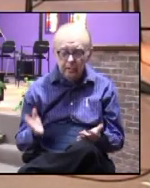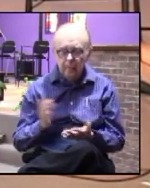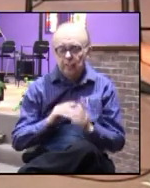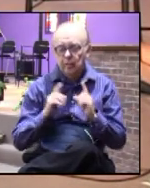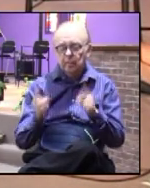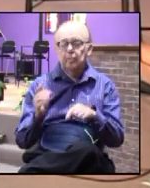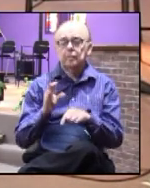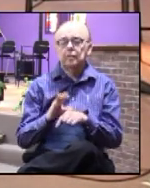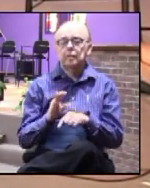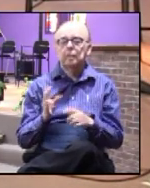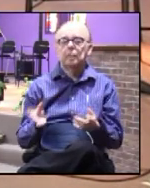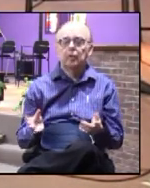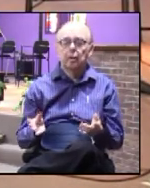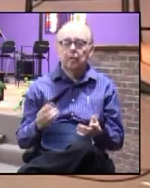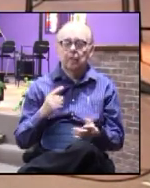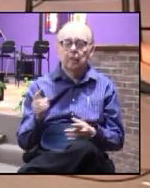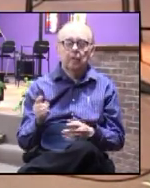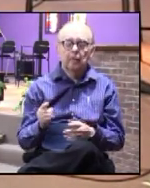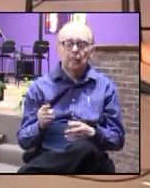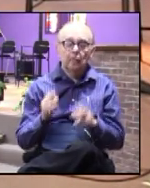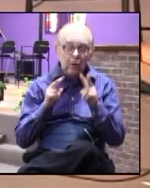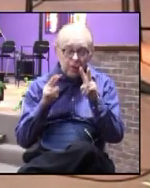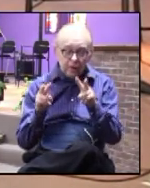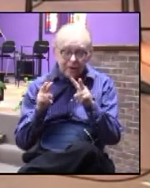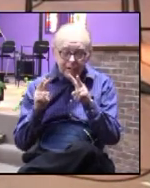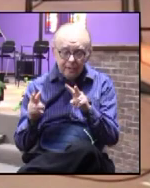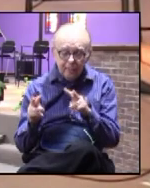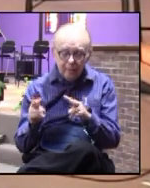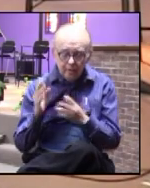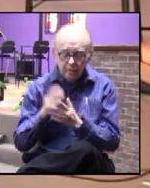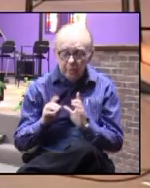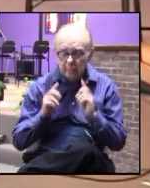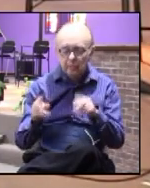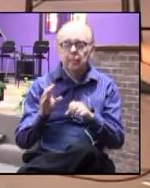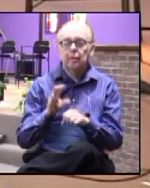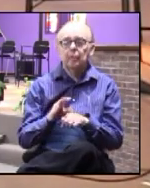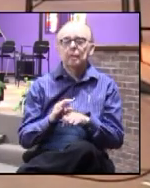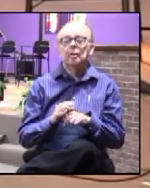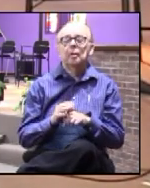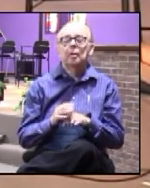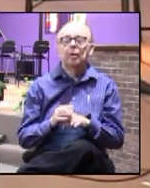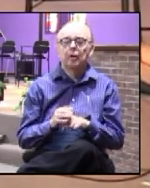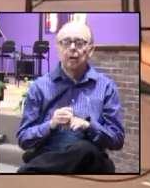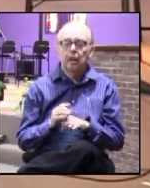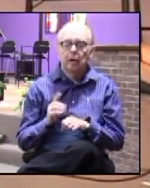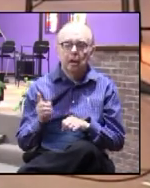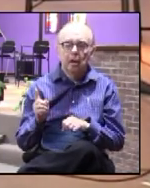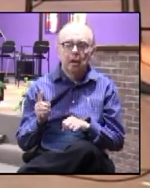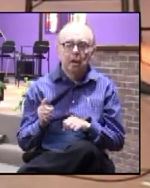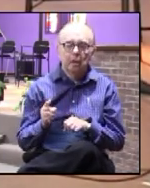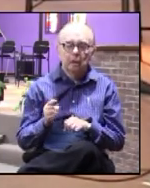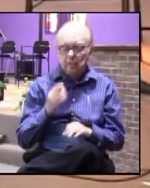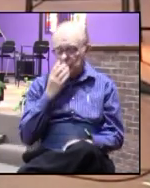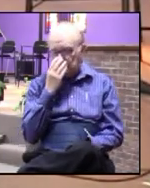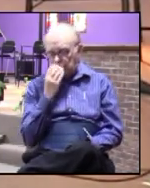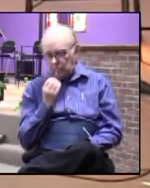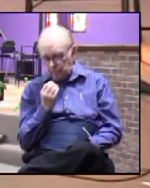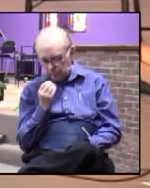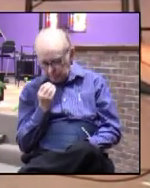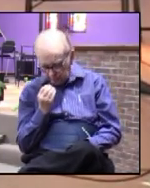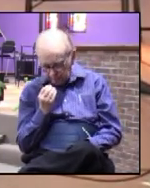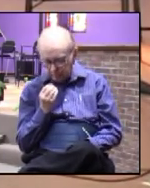go to church for observation. Some go to church to doze and